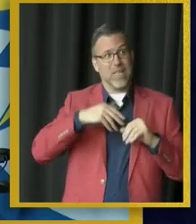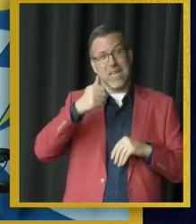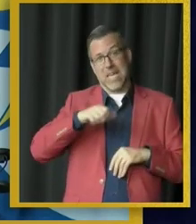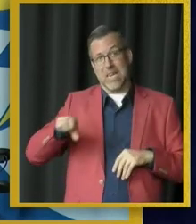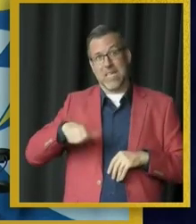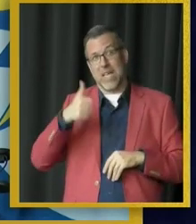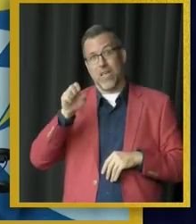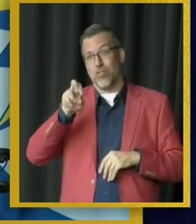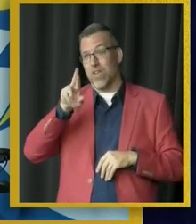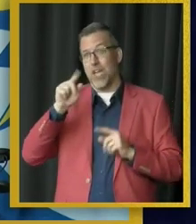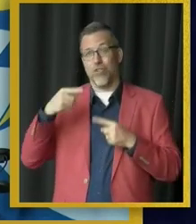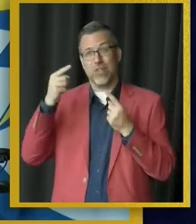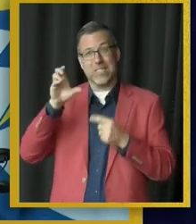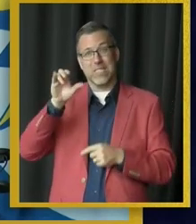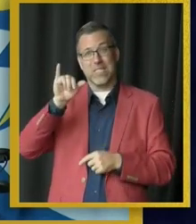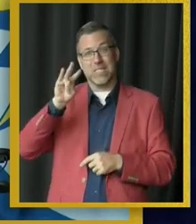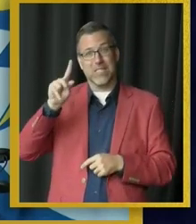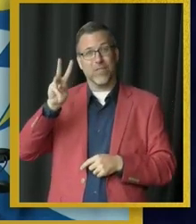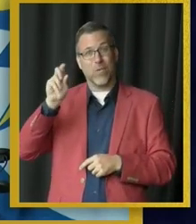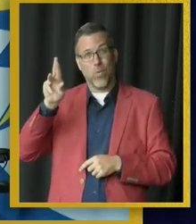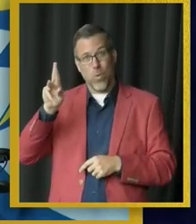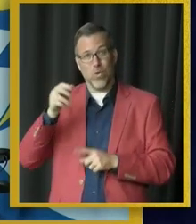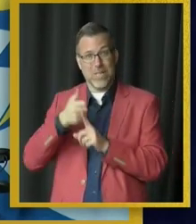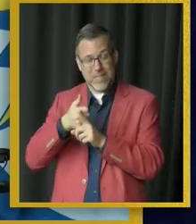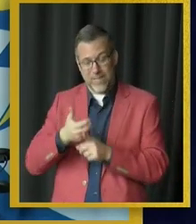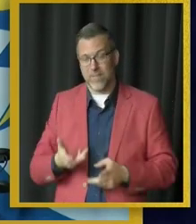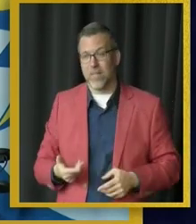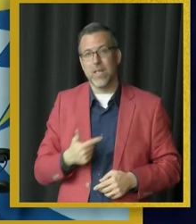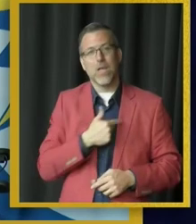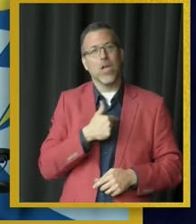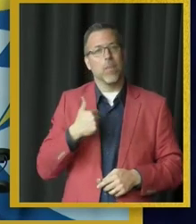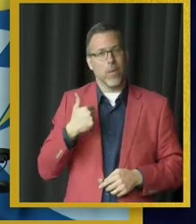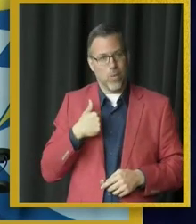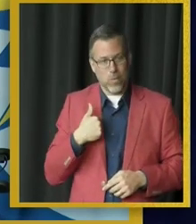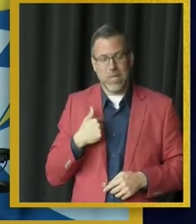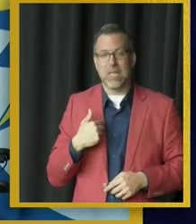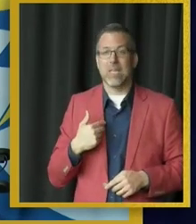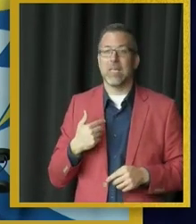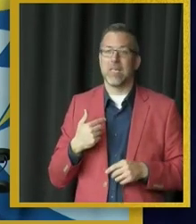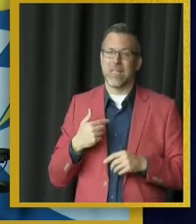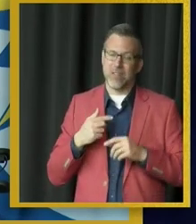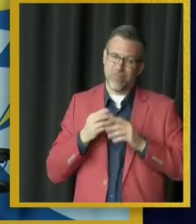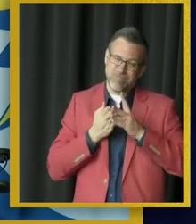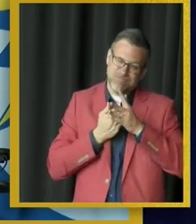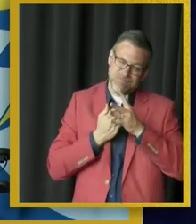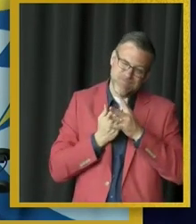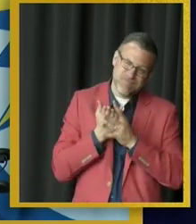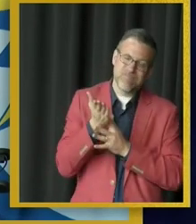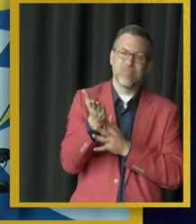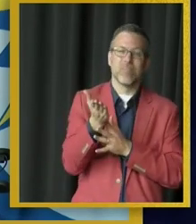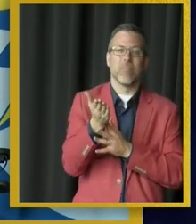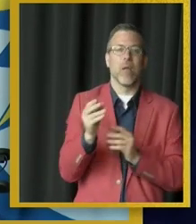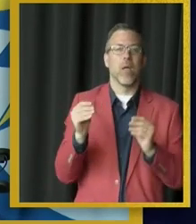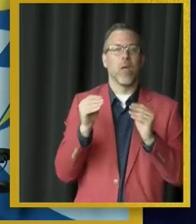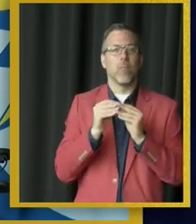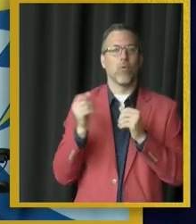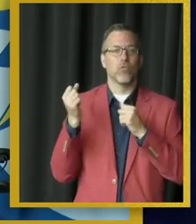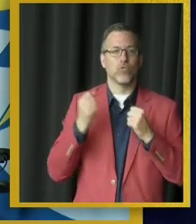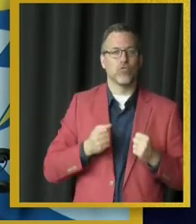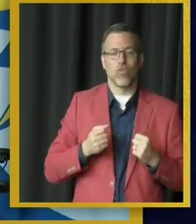since the Civil War itself. But we've come out of it stronger and